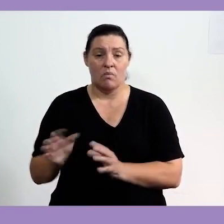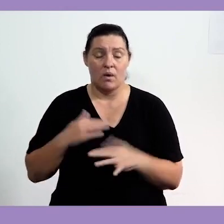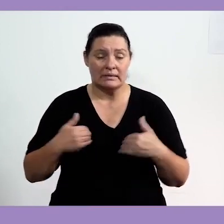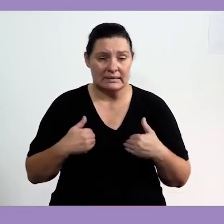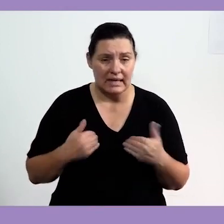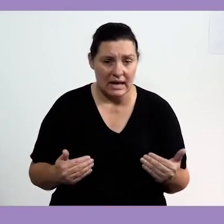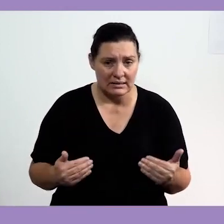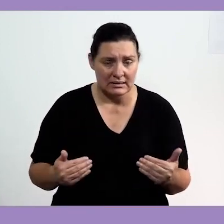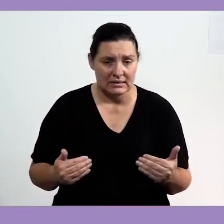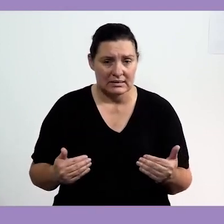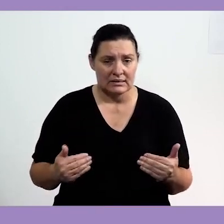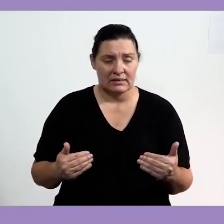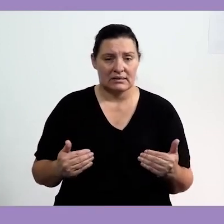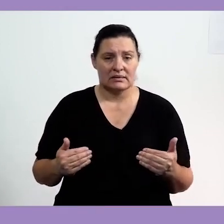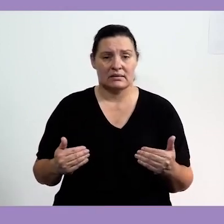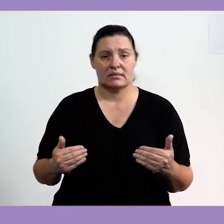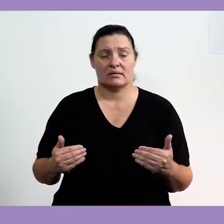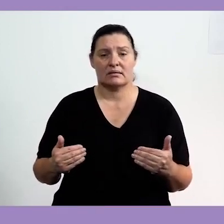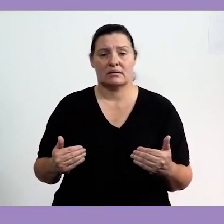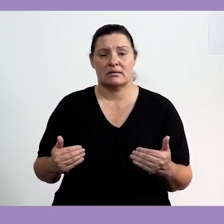But we started